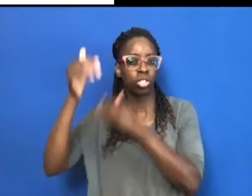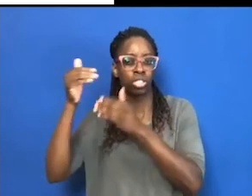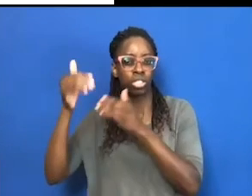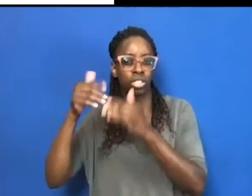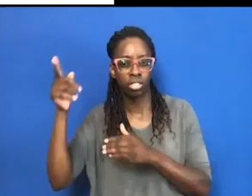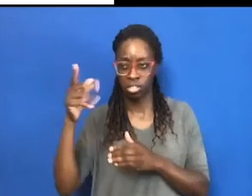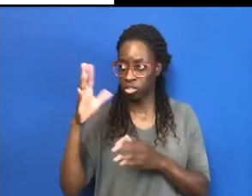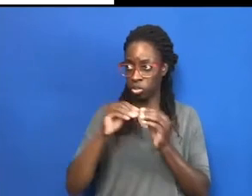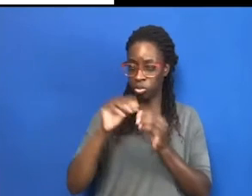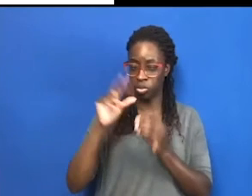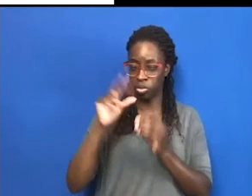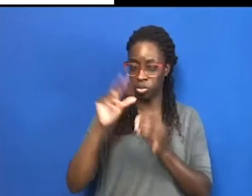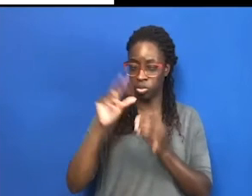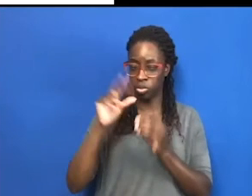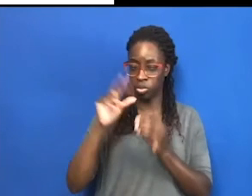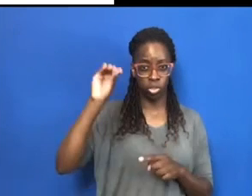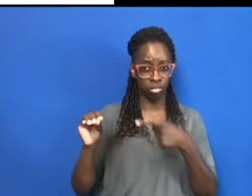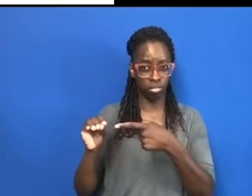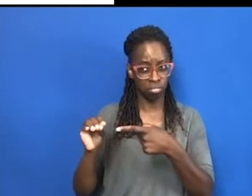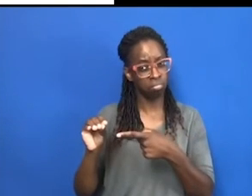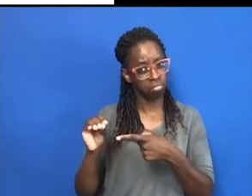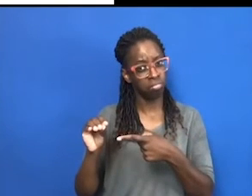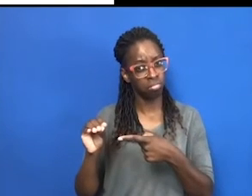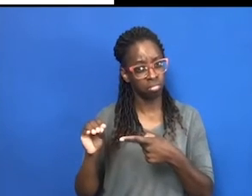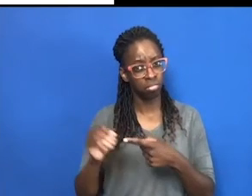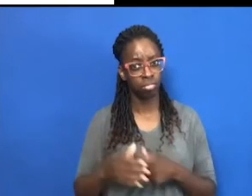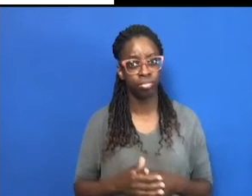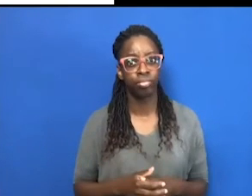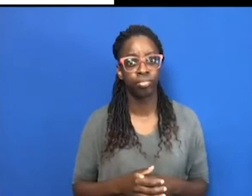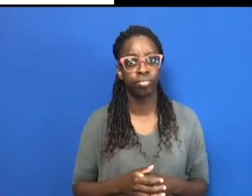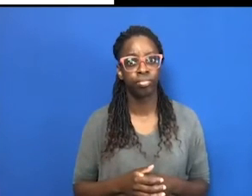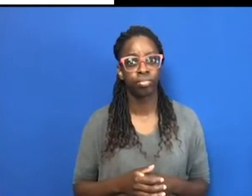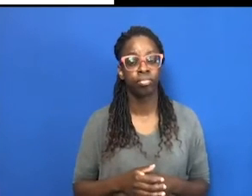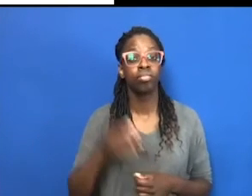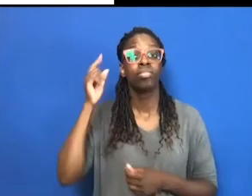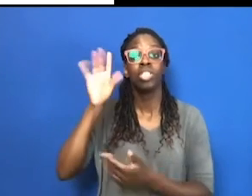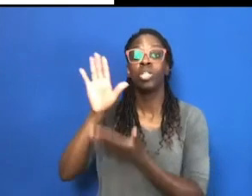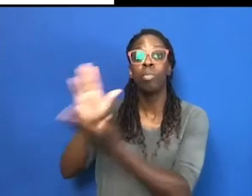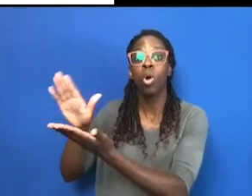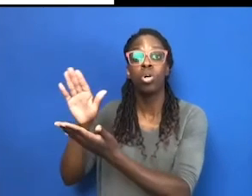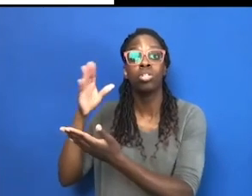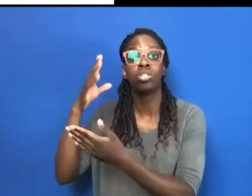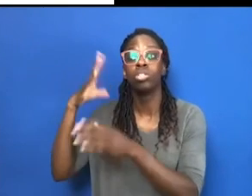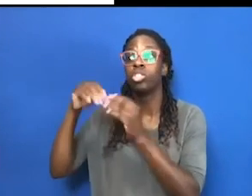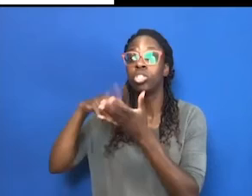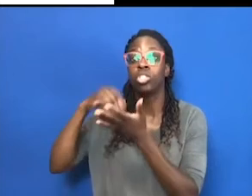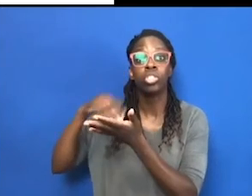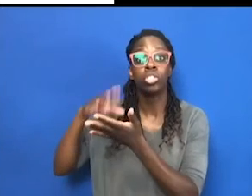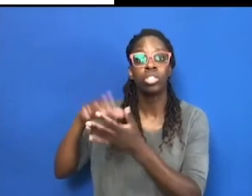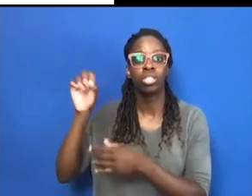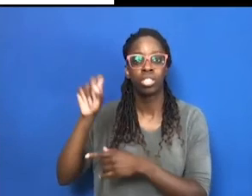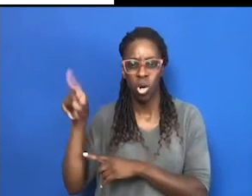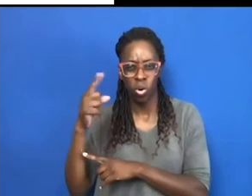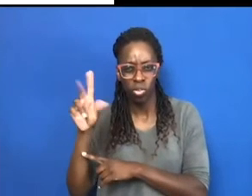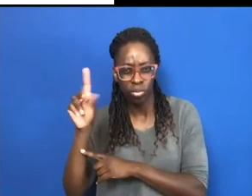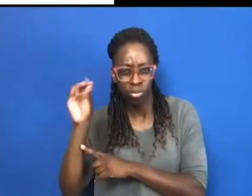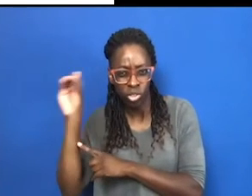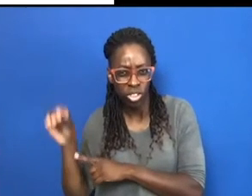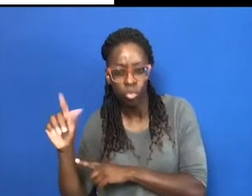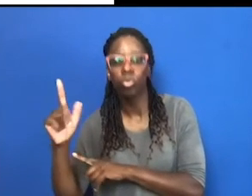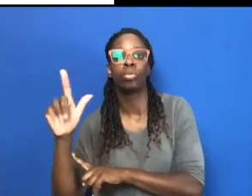indicators, 21% in approaches to learning, 16% of all of the indicators in science, which makes sense,